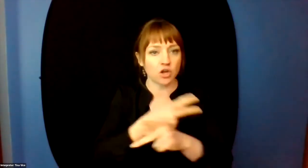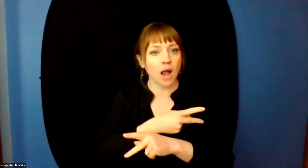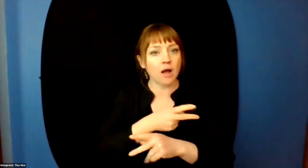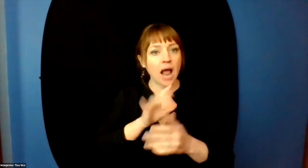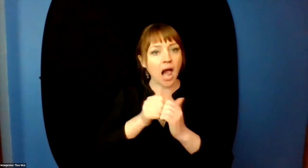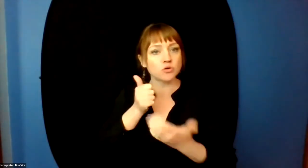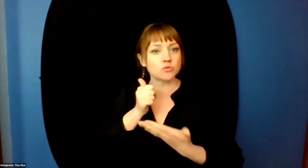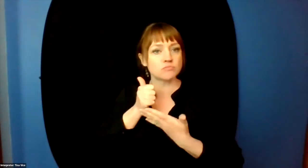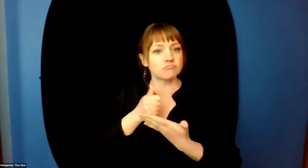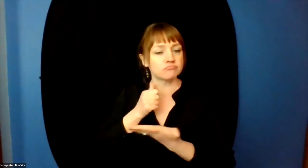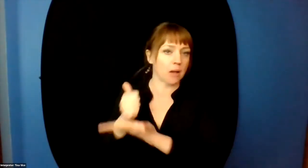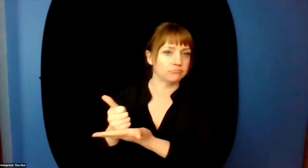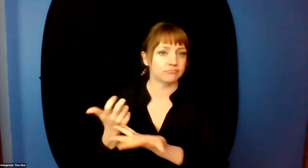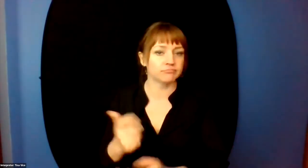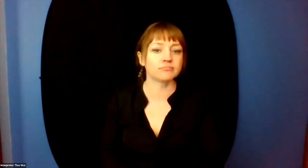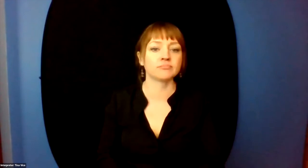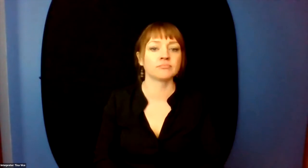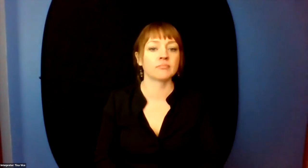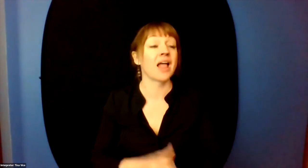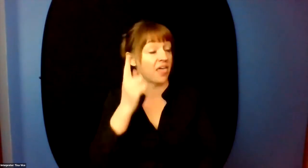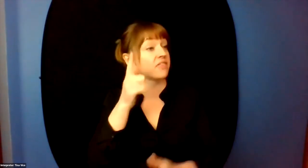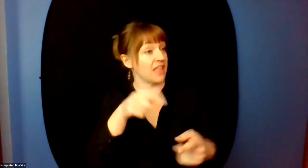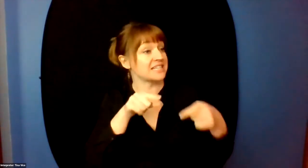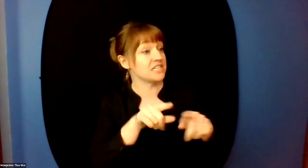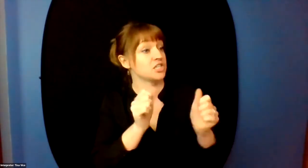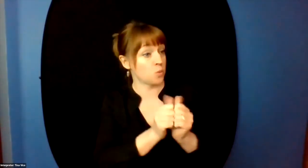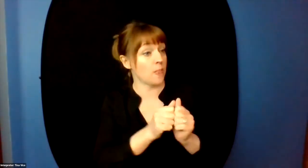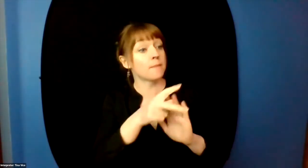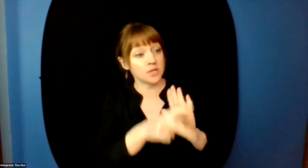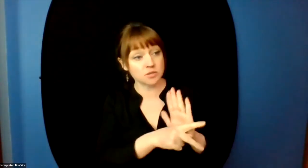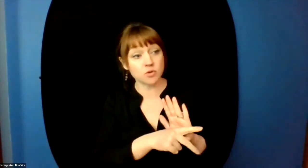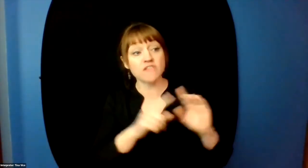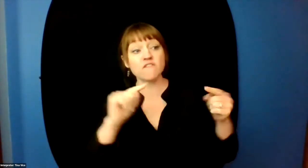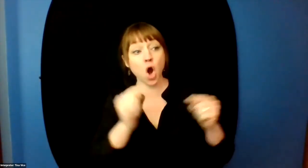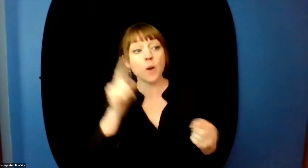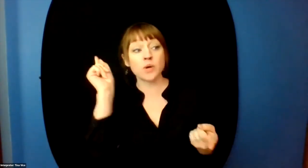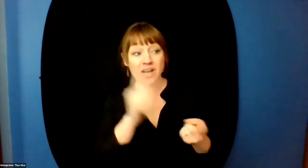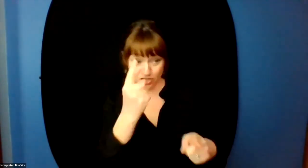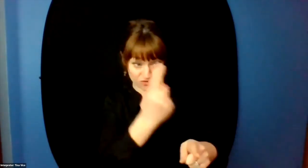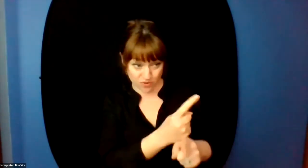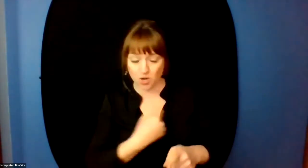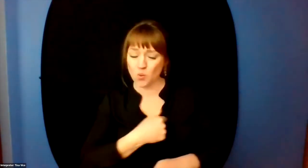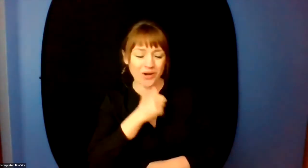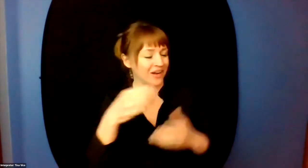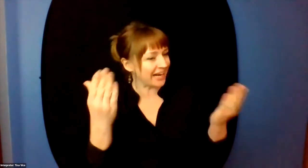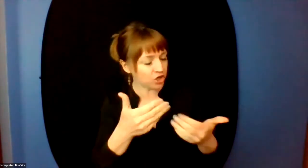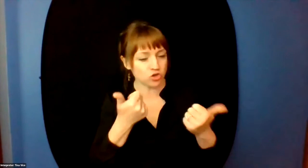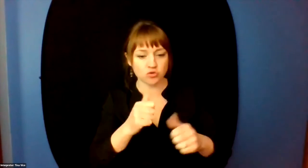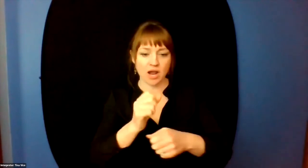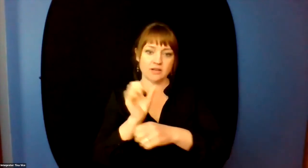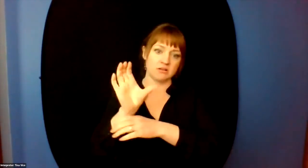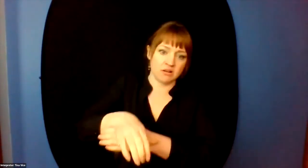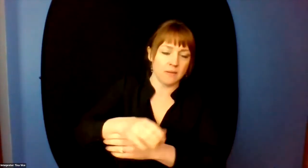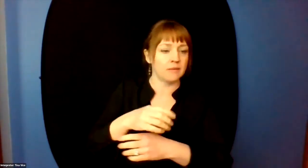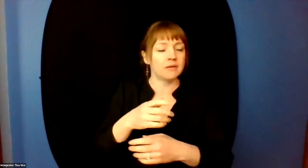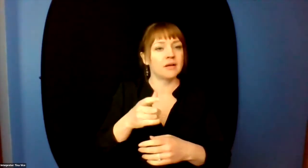I think that's really consistent with the principles of harm reduction, right? We aren't here to try to make it sound like there aren't